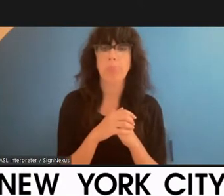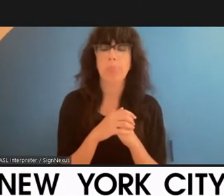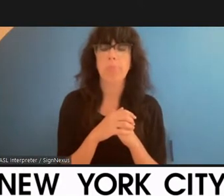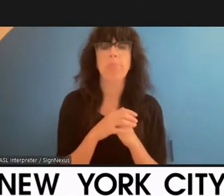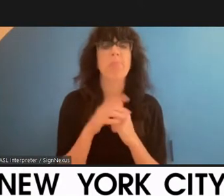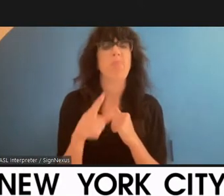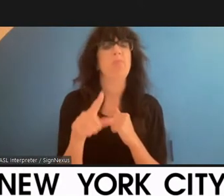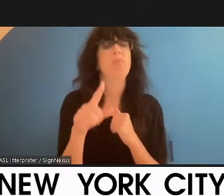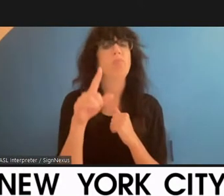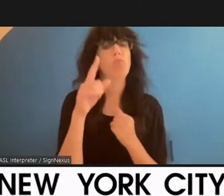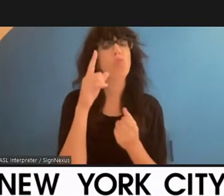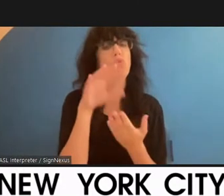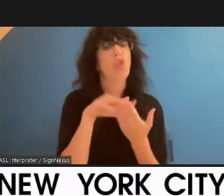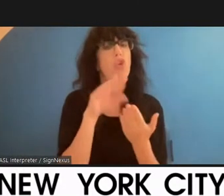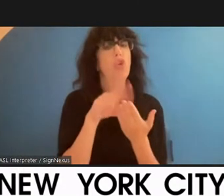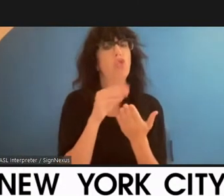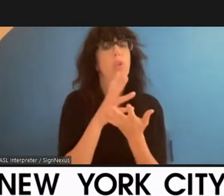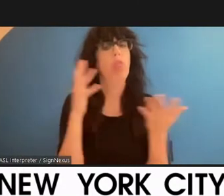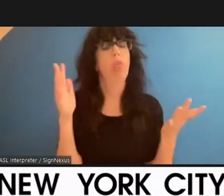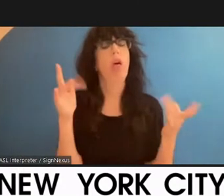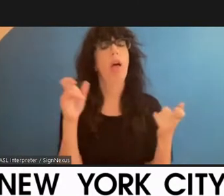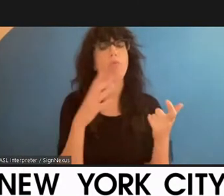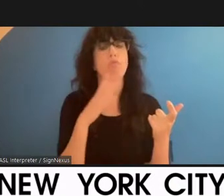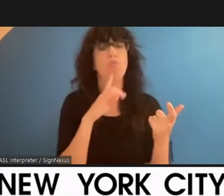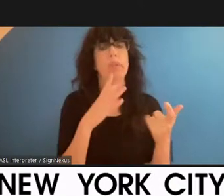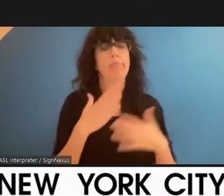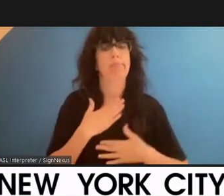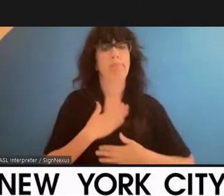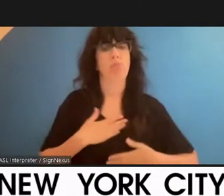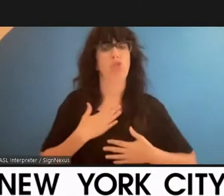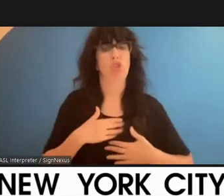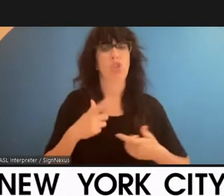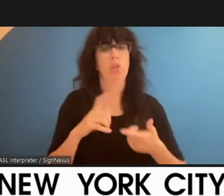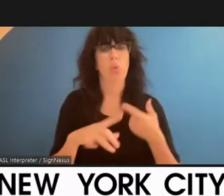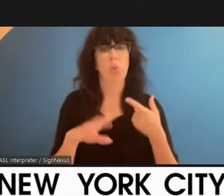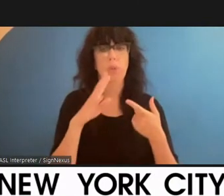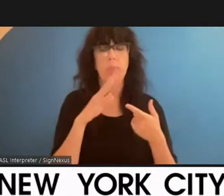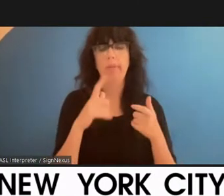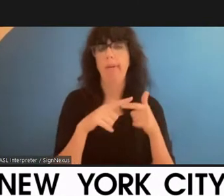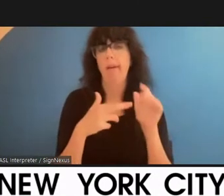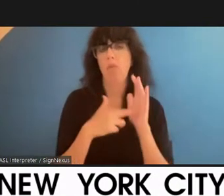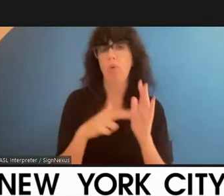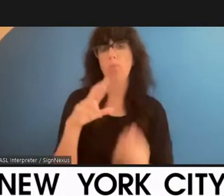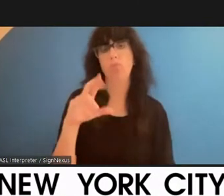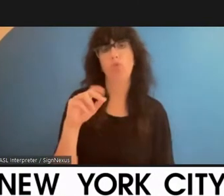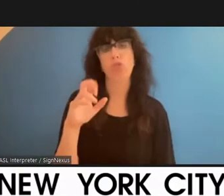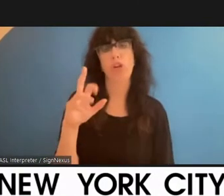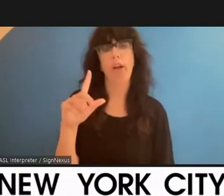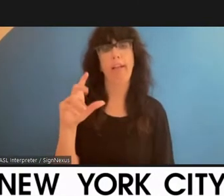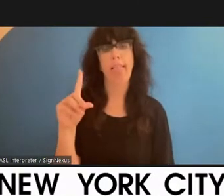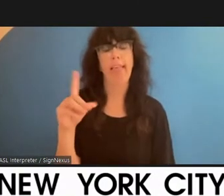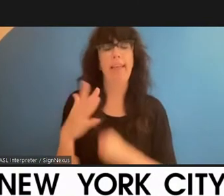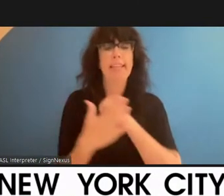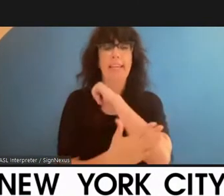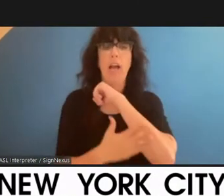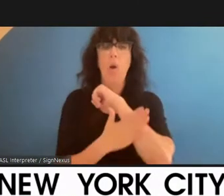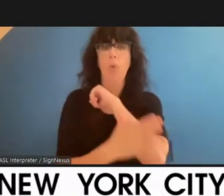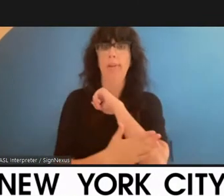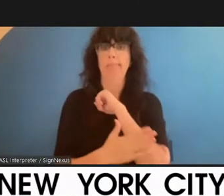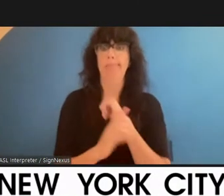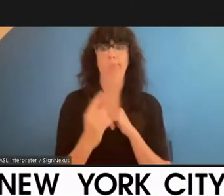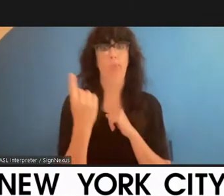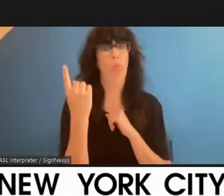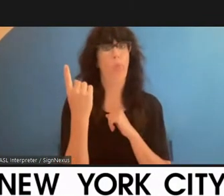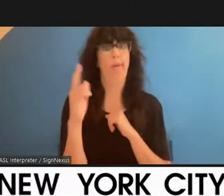informative and i appreciate the opportunity to speak i represent rocklin county and rockland county is the only county in the